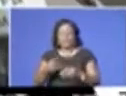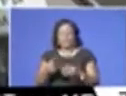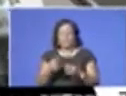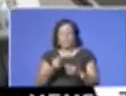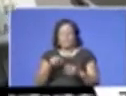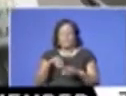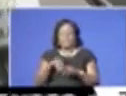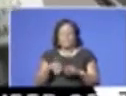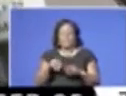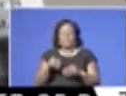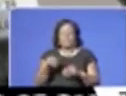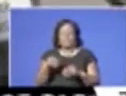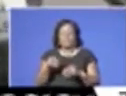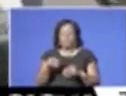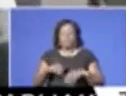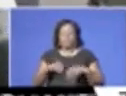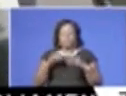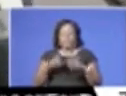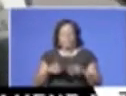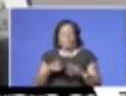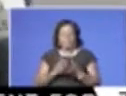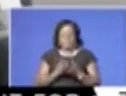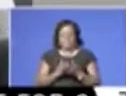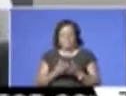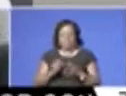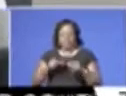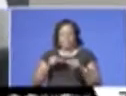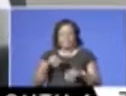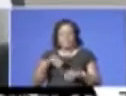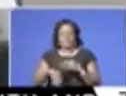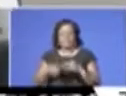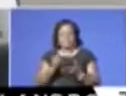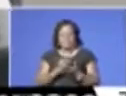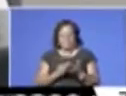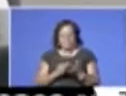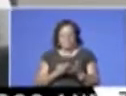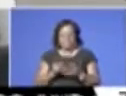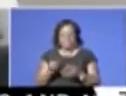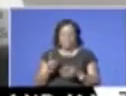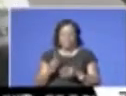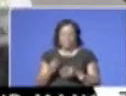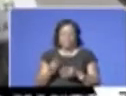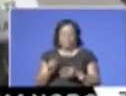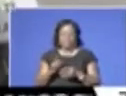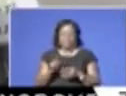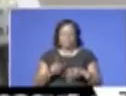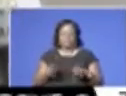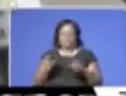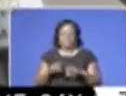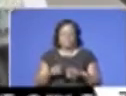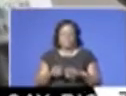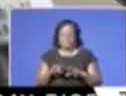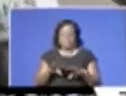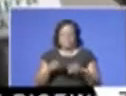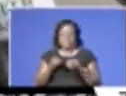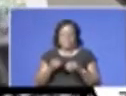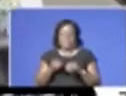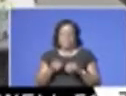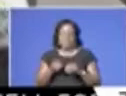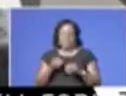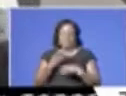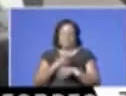the permitting stage. They're still in that permitting stage. Obviously, given the circumstances, we think that their timelines also are